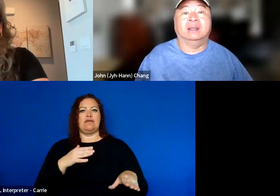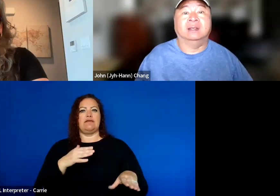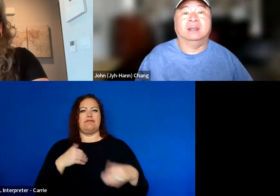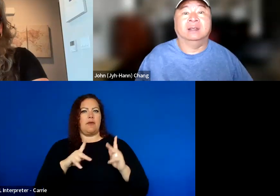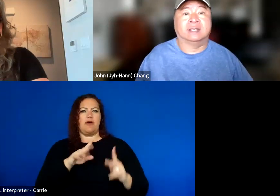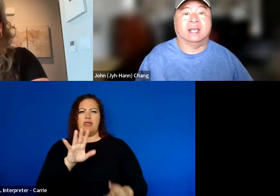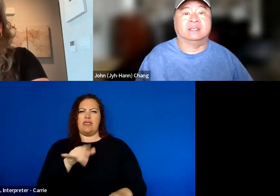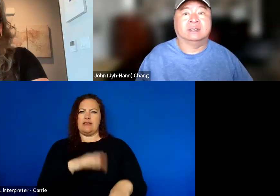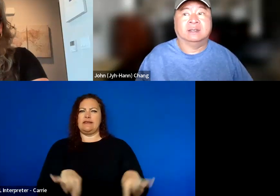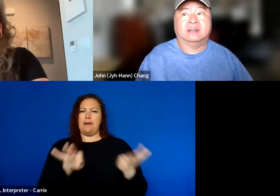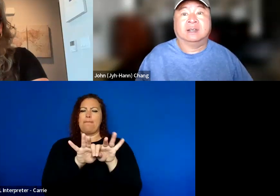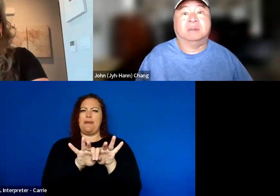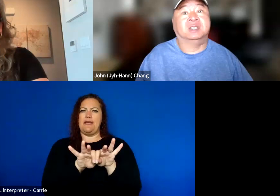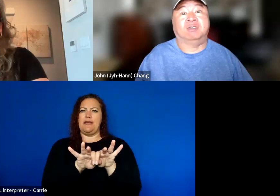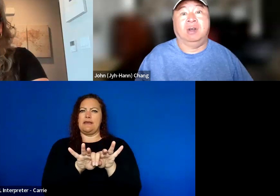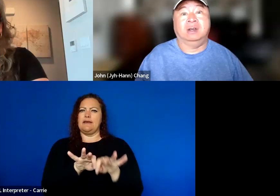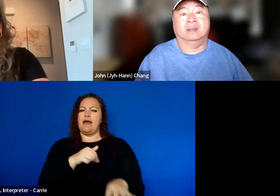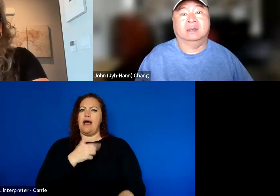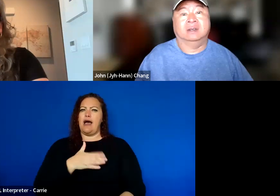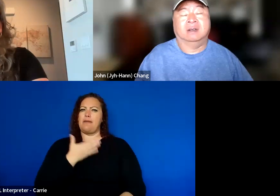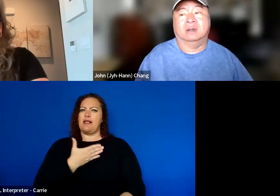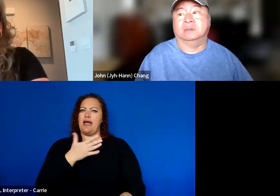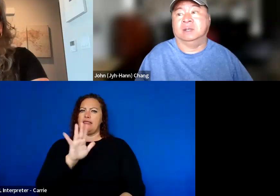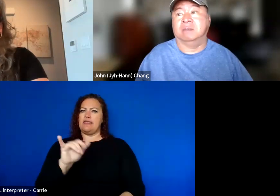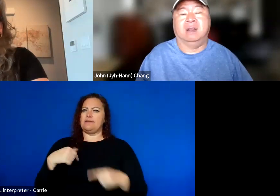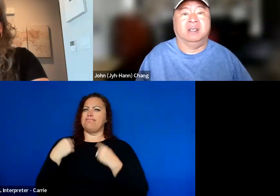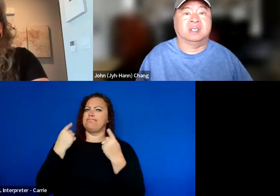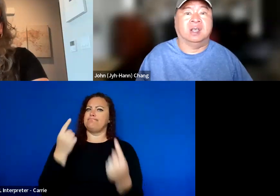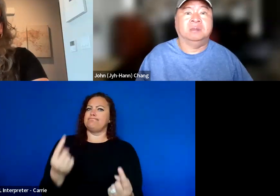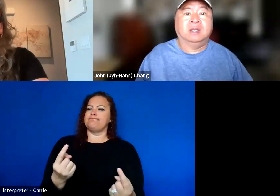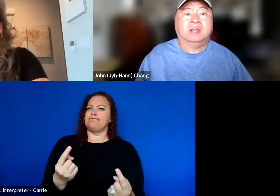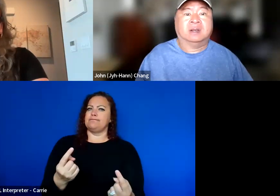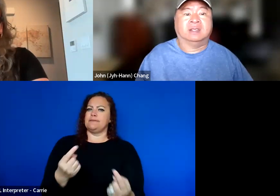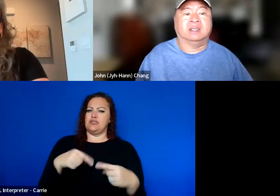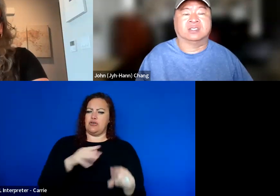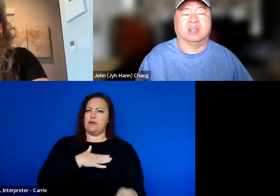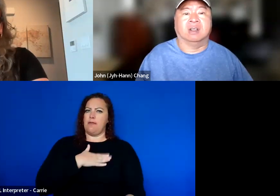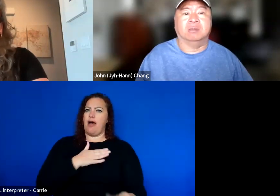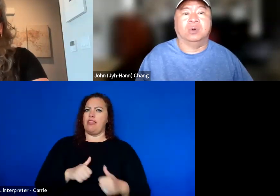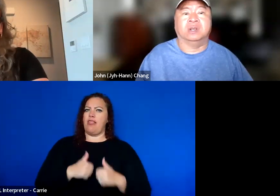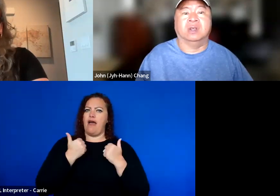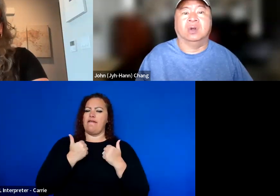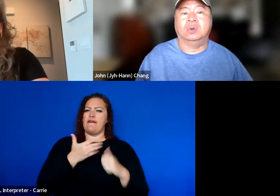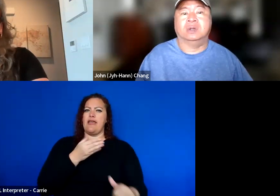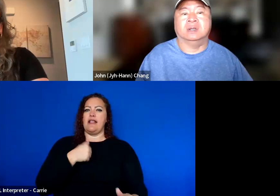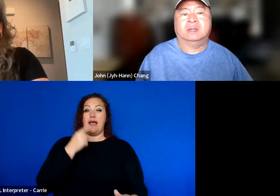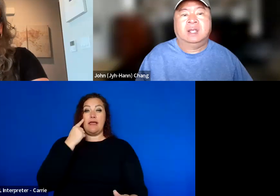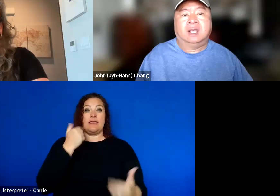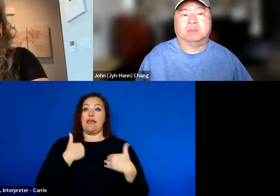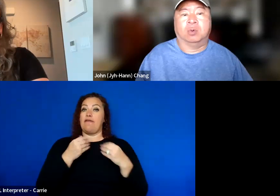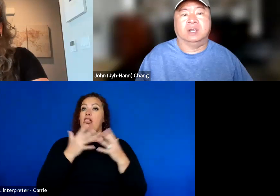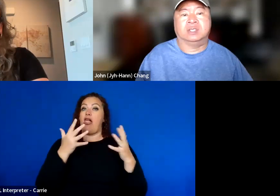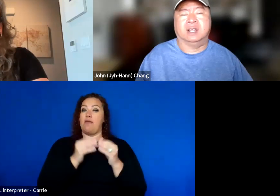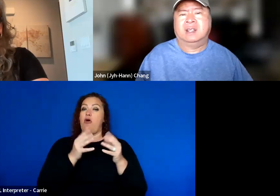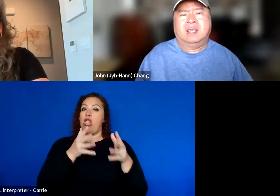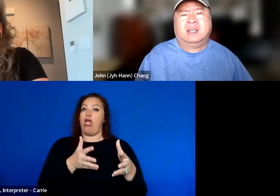glad that it has come this far in my lifetime. And I think there's a lot more to go as